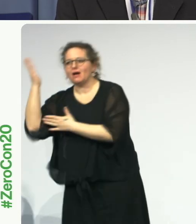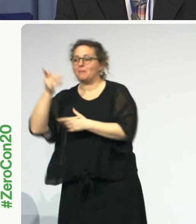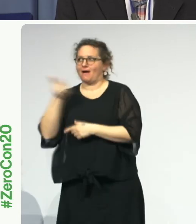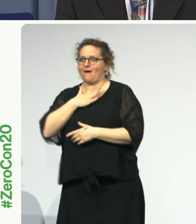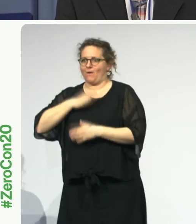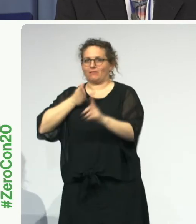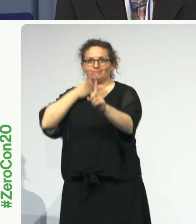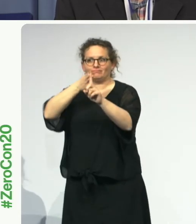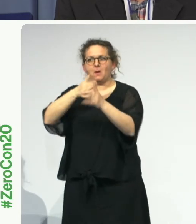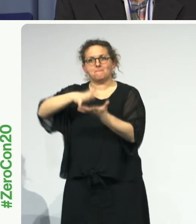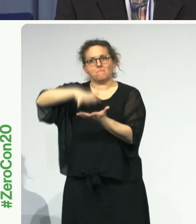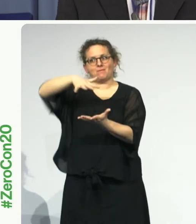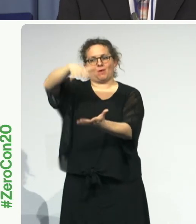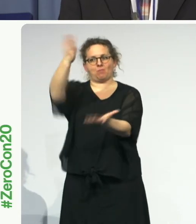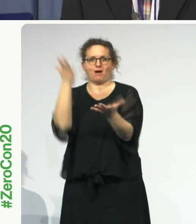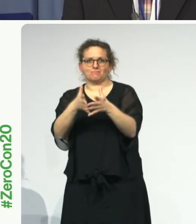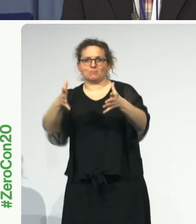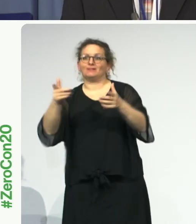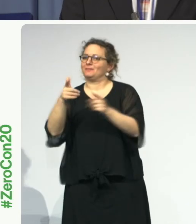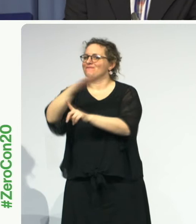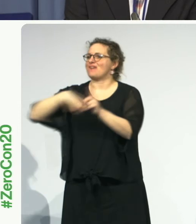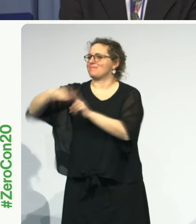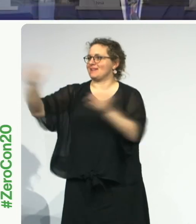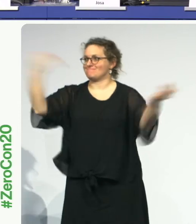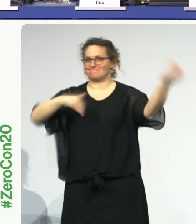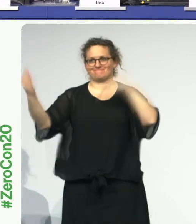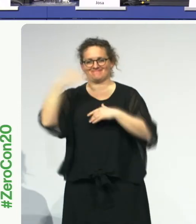who benefit. Thanks a lot.